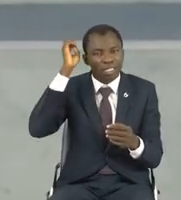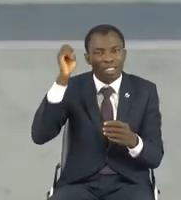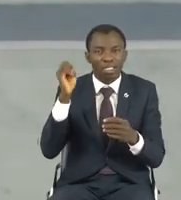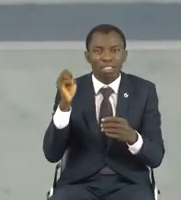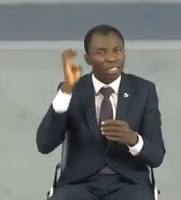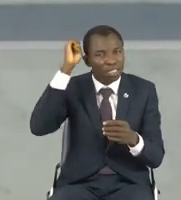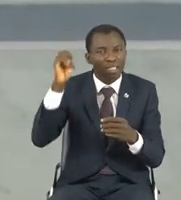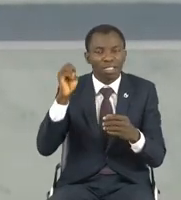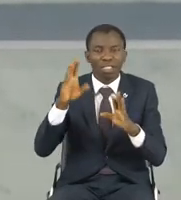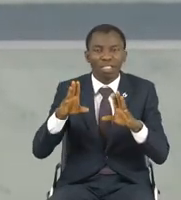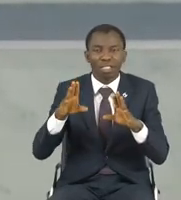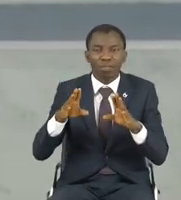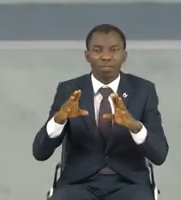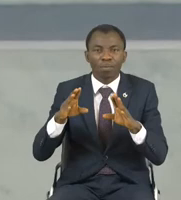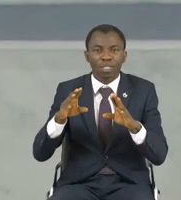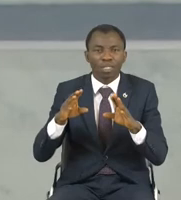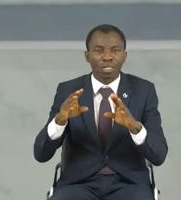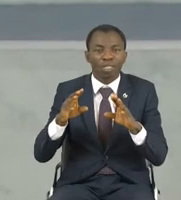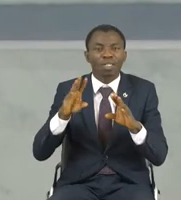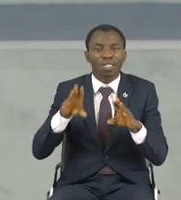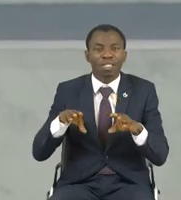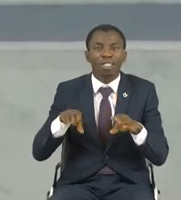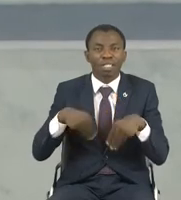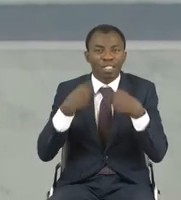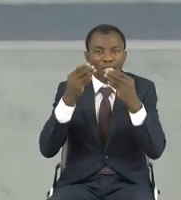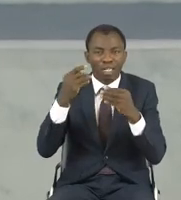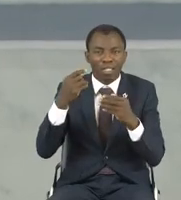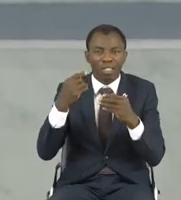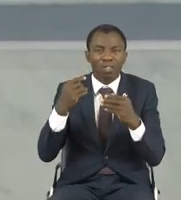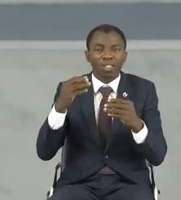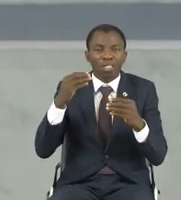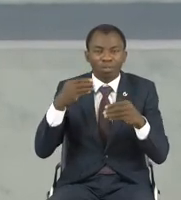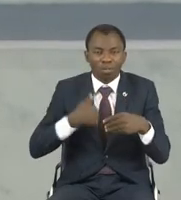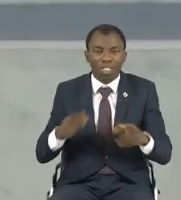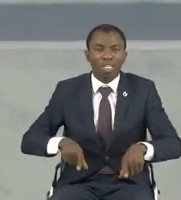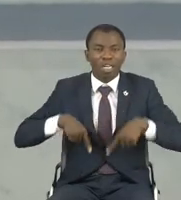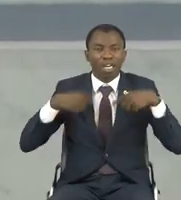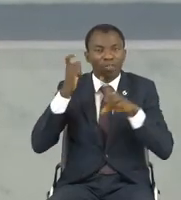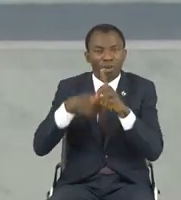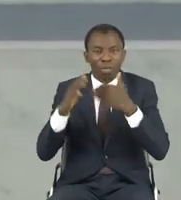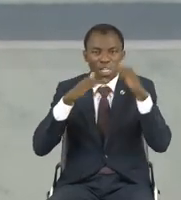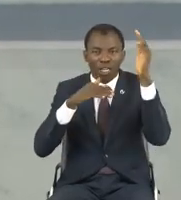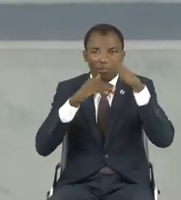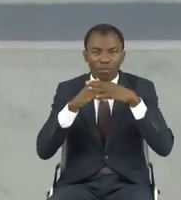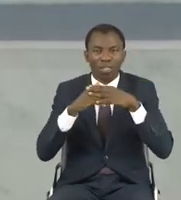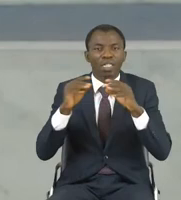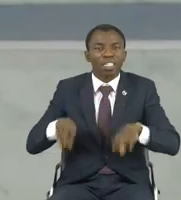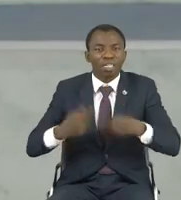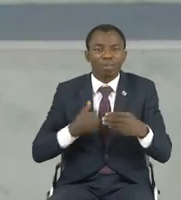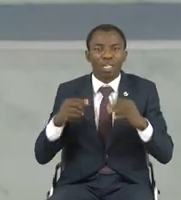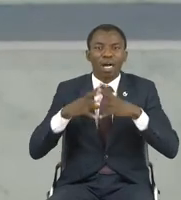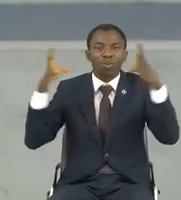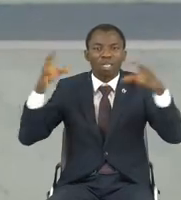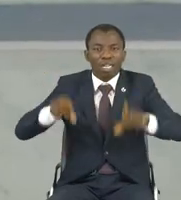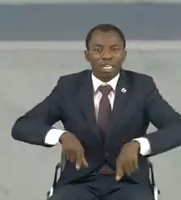me the manna from heaven, the life from heaven. Abundant life from heaven.